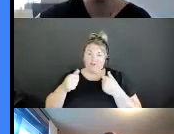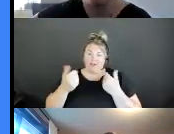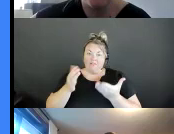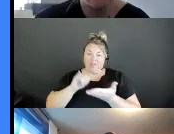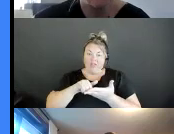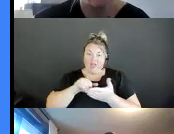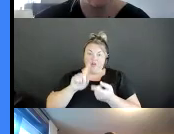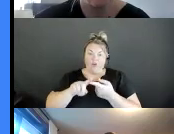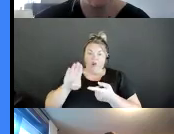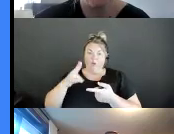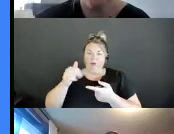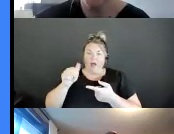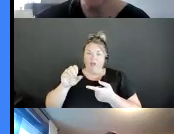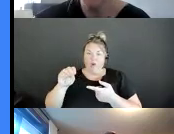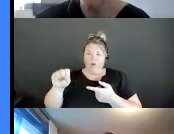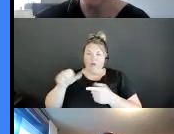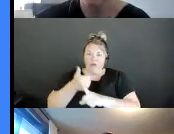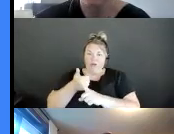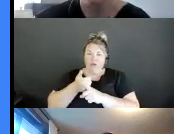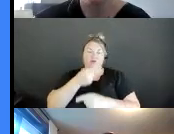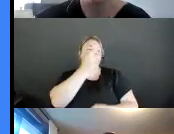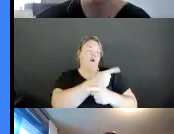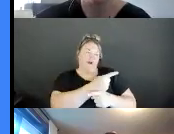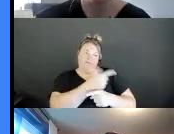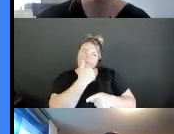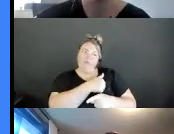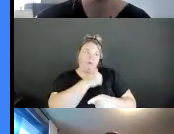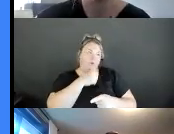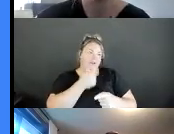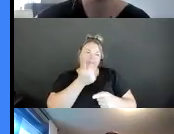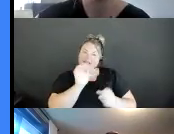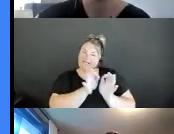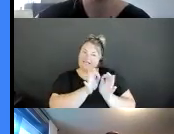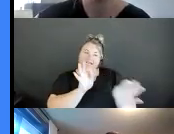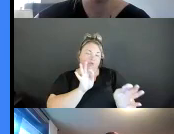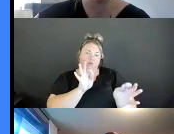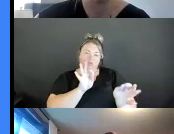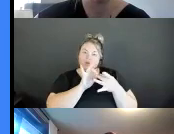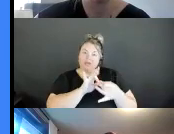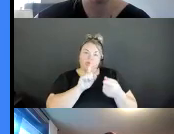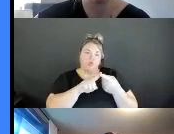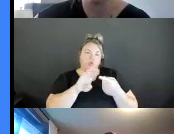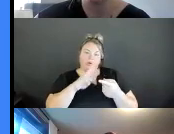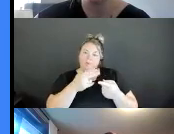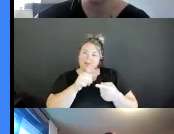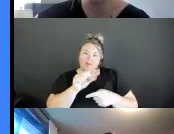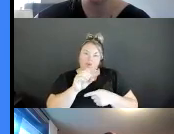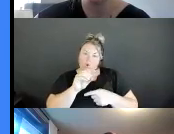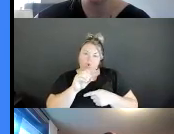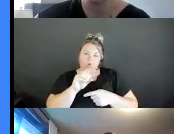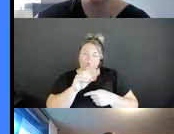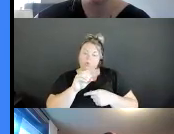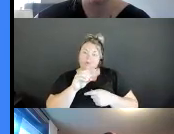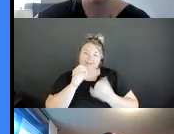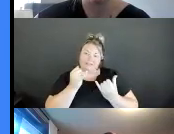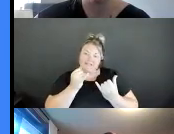to the BASOs themselves. Correct. We do not have any language related to the BASO at this time, since we're still trying to figure